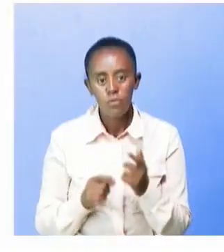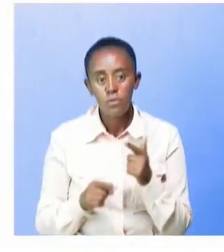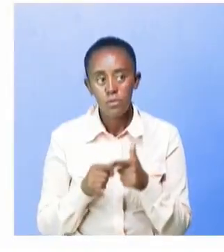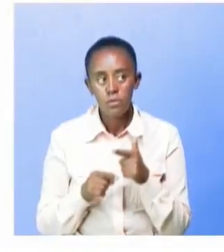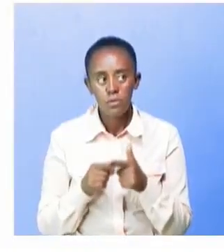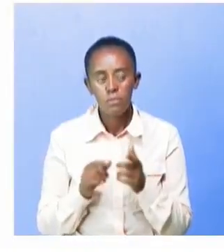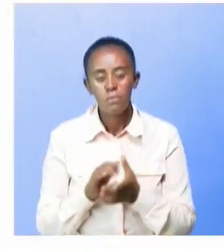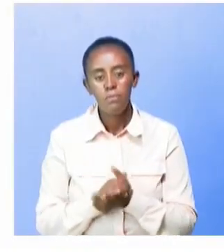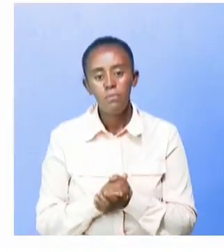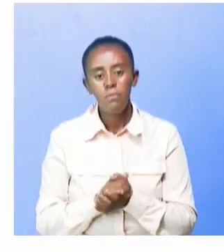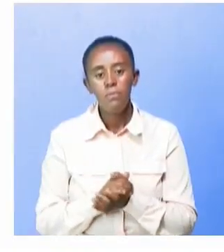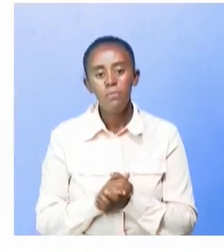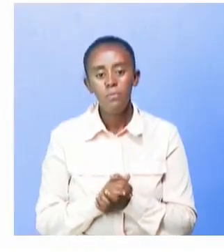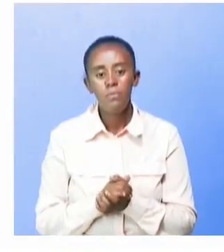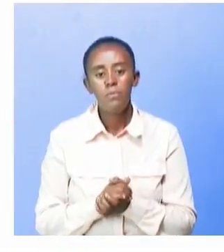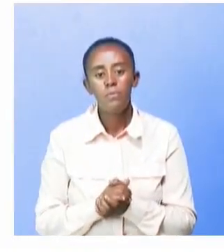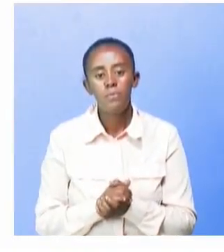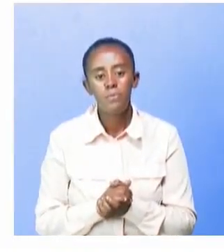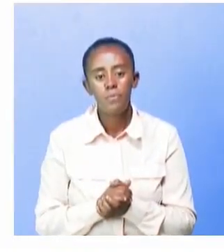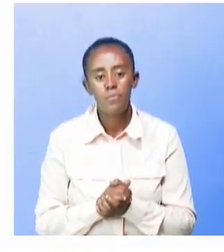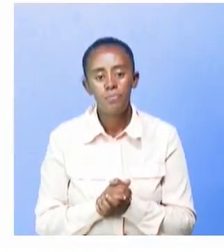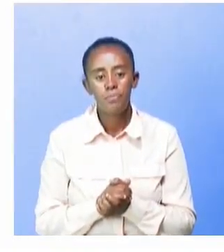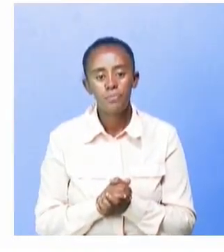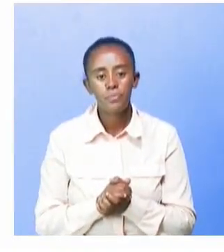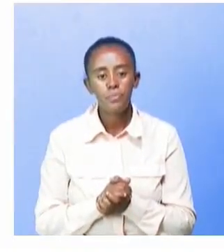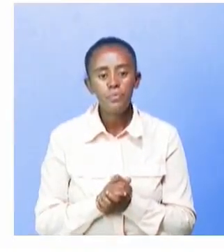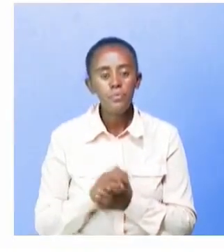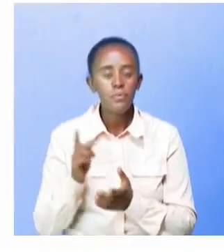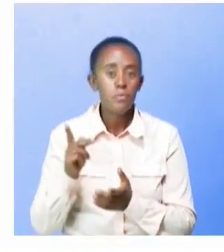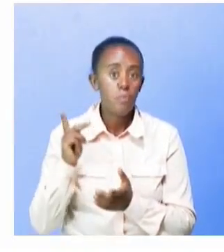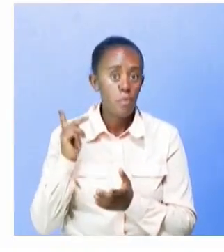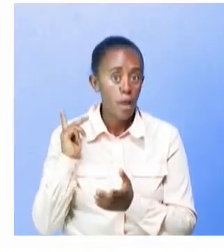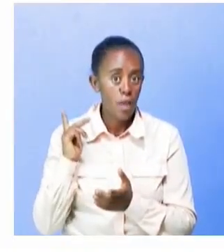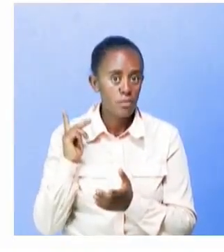one is the past